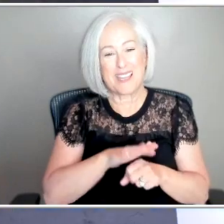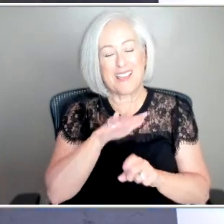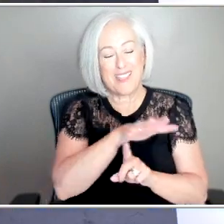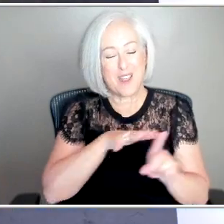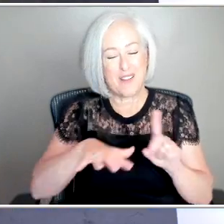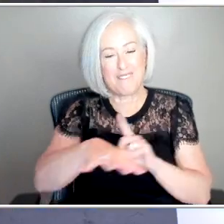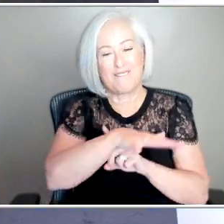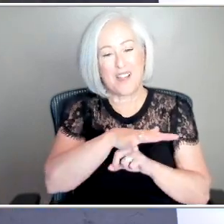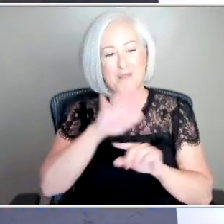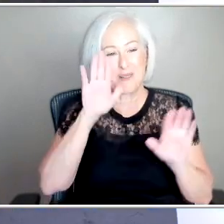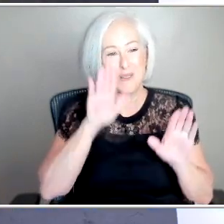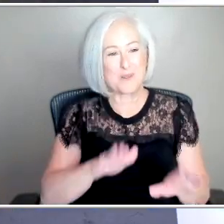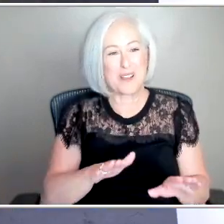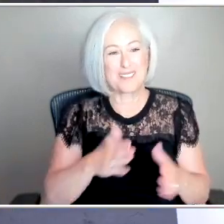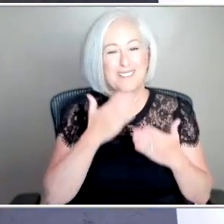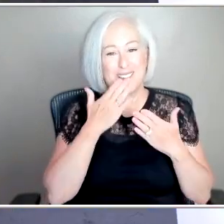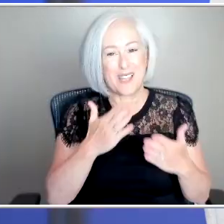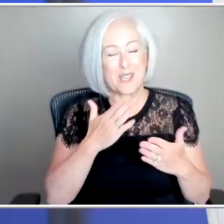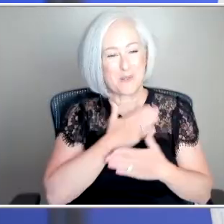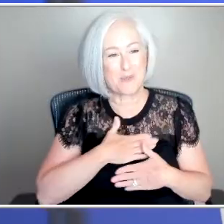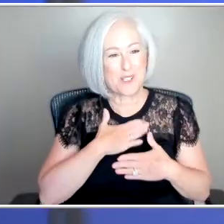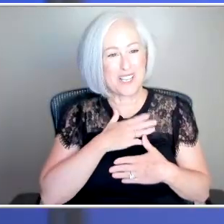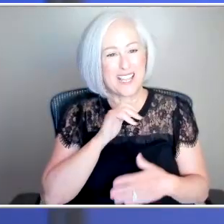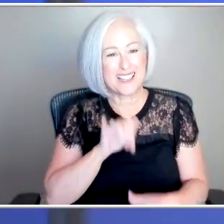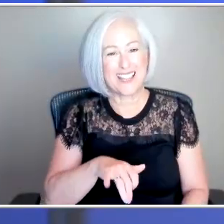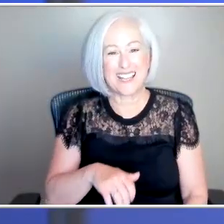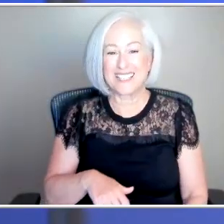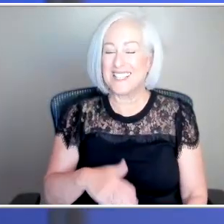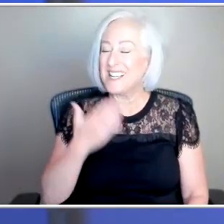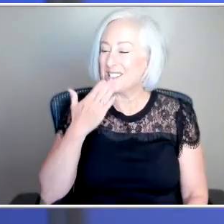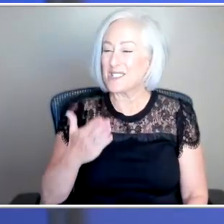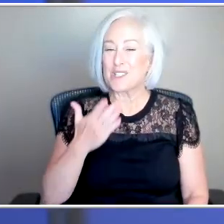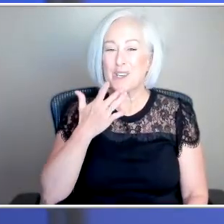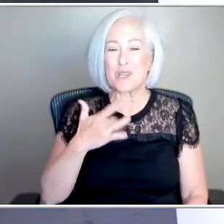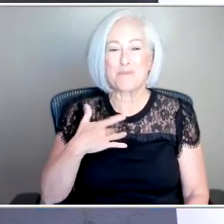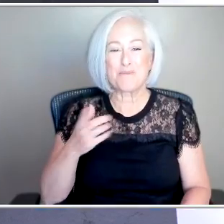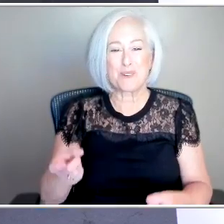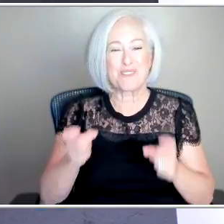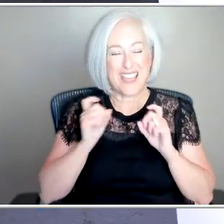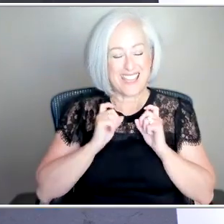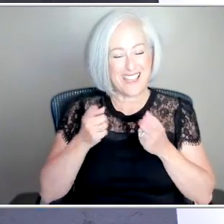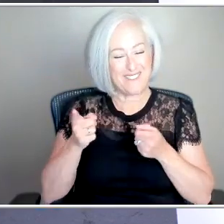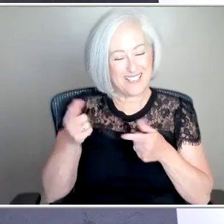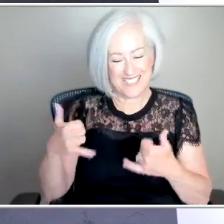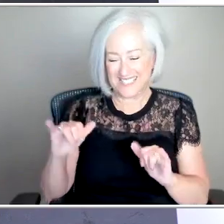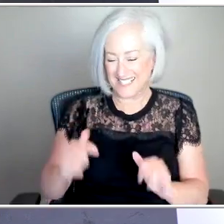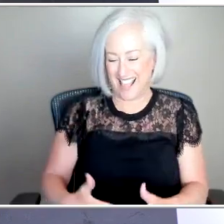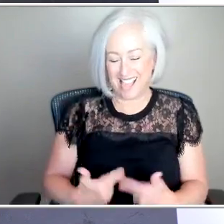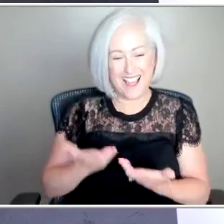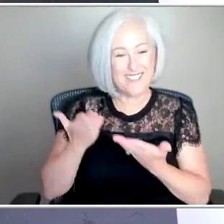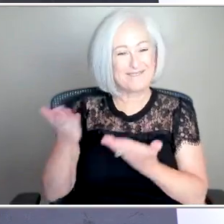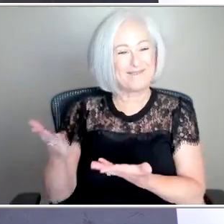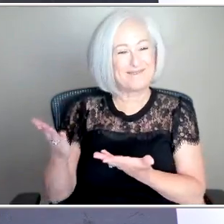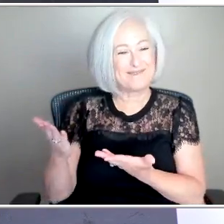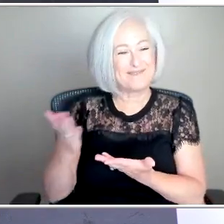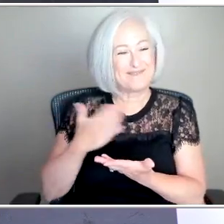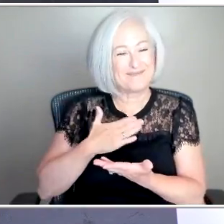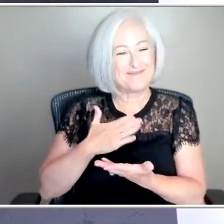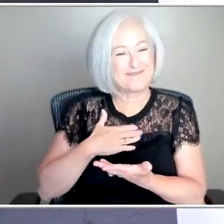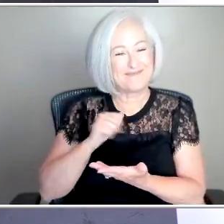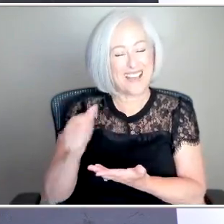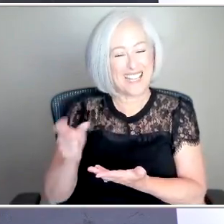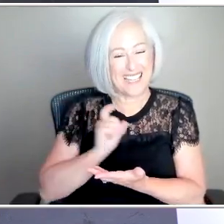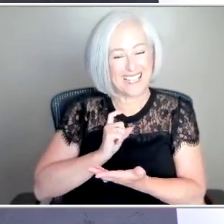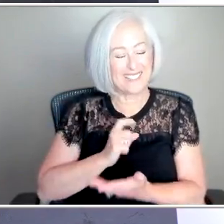appreciate you being so devoted to our program. This is a very good birthday gift, and I get this. It is a gift. Adrian's the gift. I think well said. Well